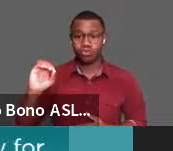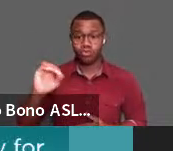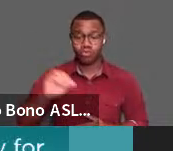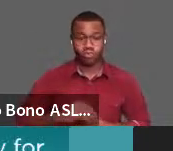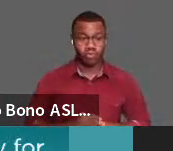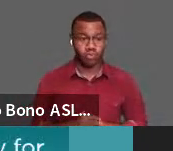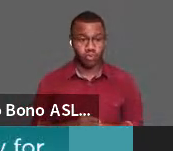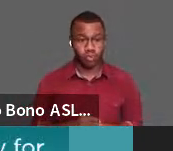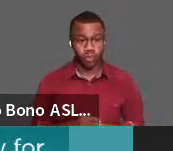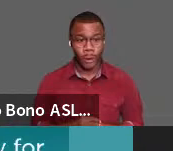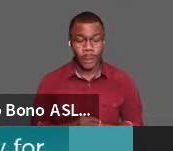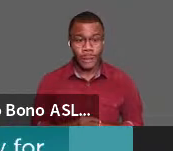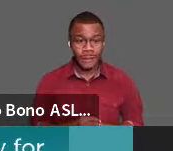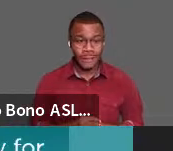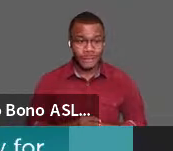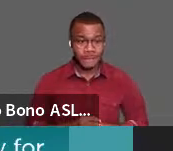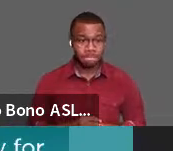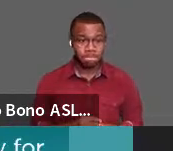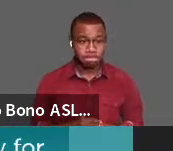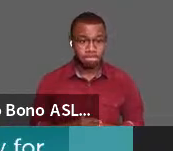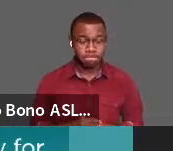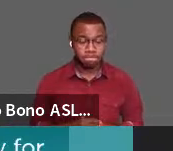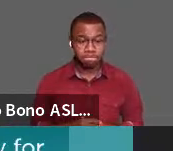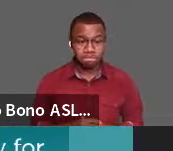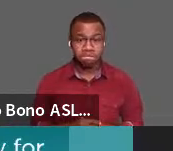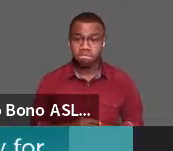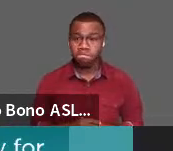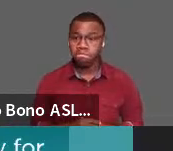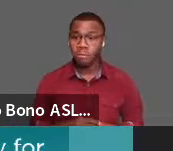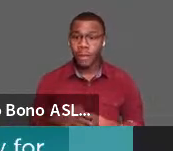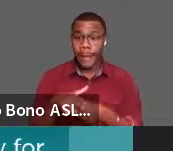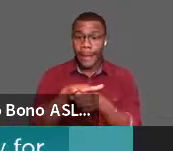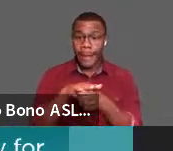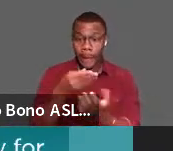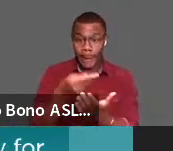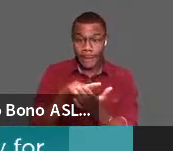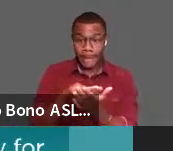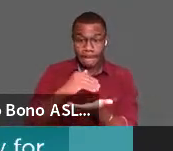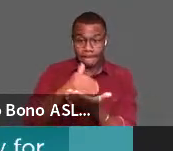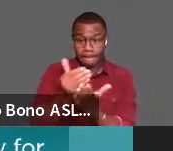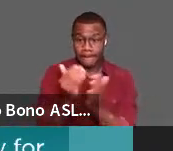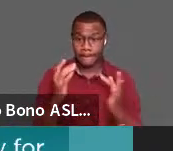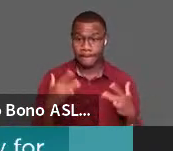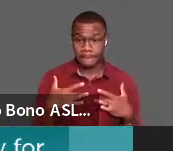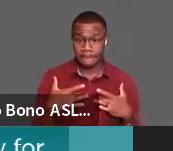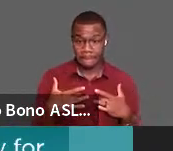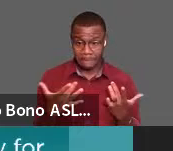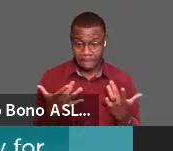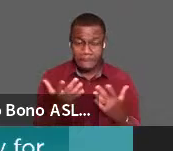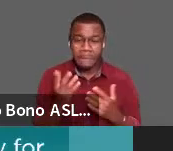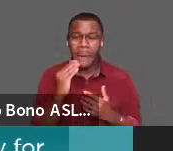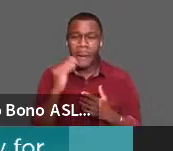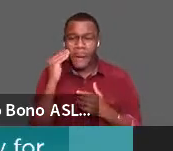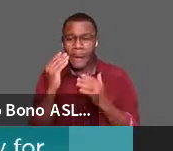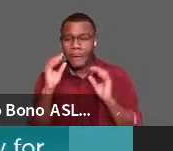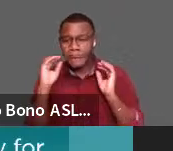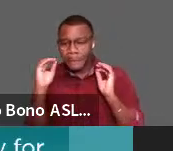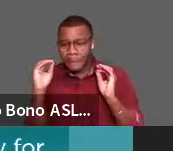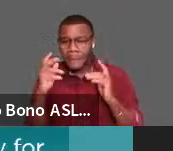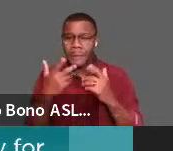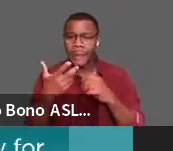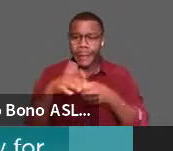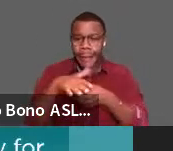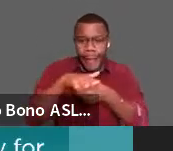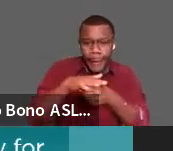and dollars that we have in the county budget around homelessness and housing. And these are a couple highlights because the work